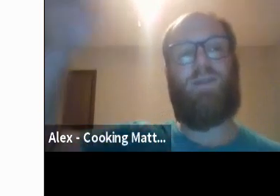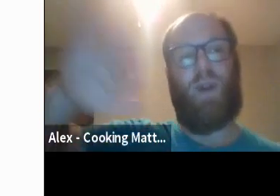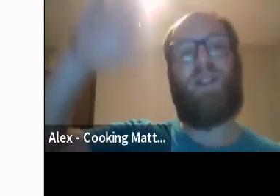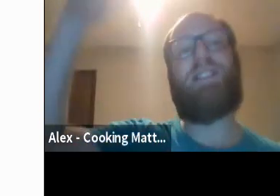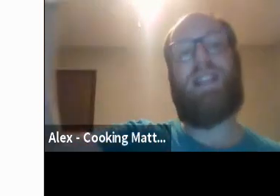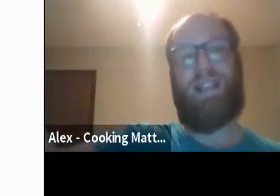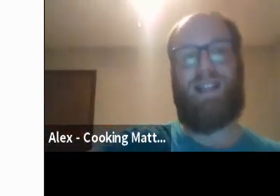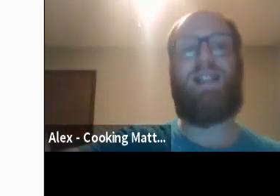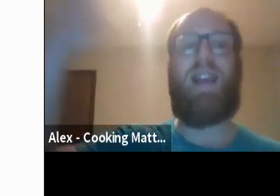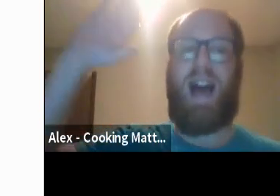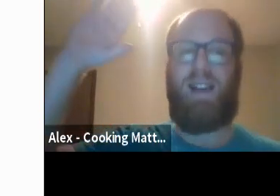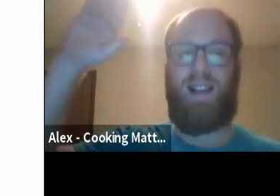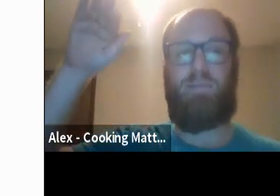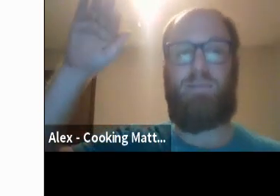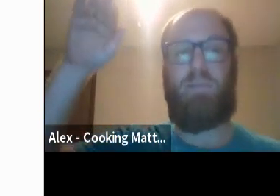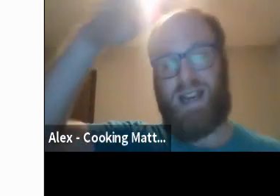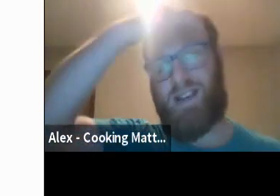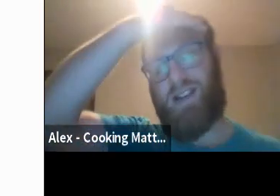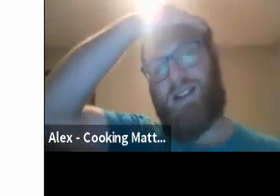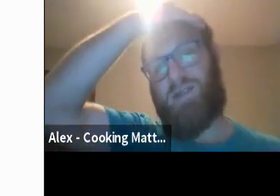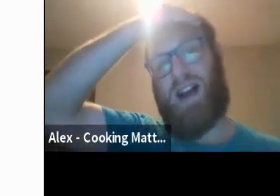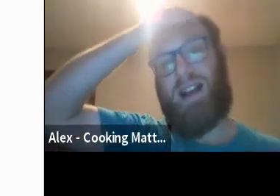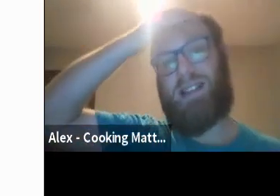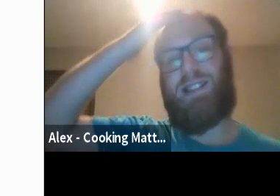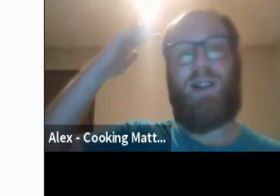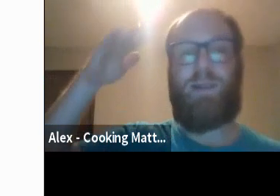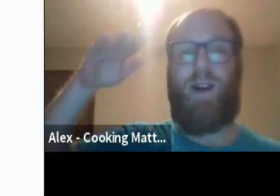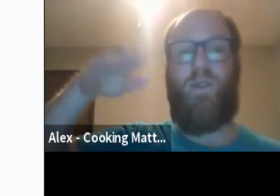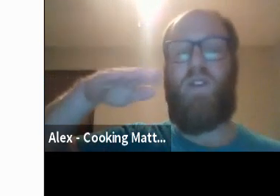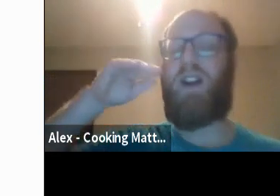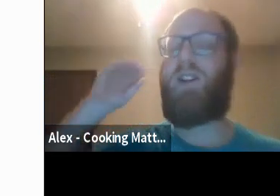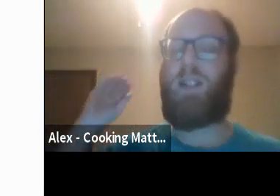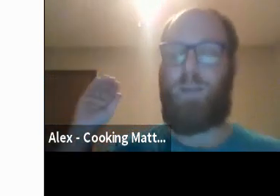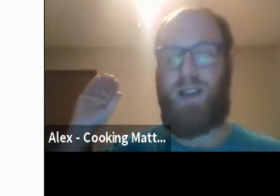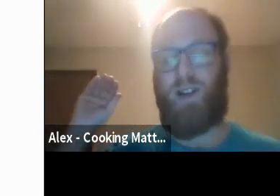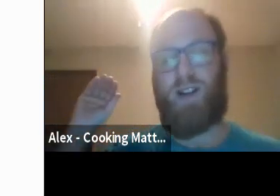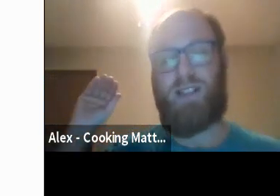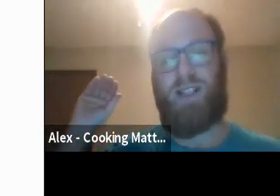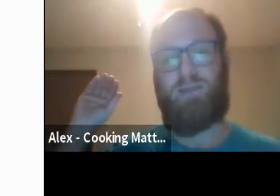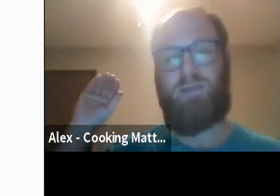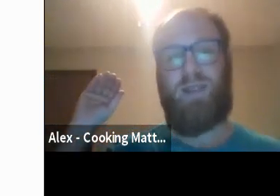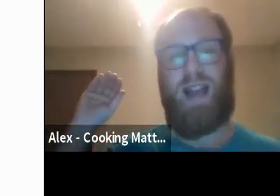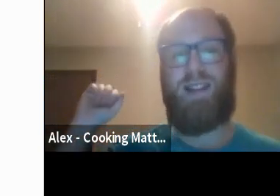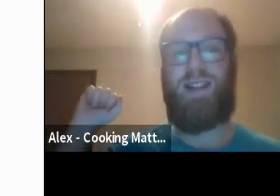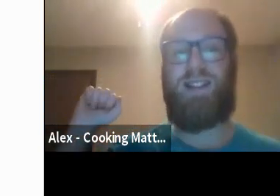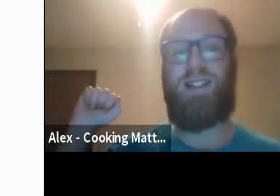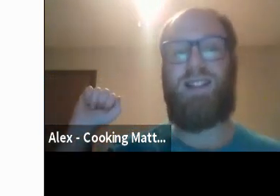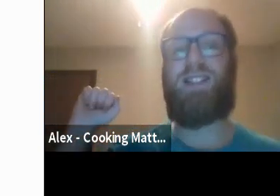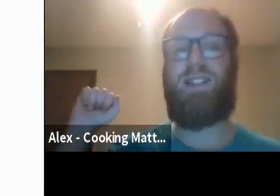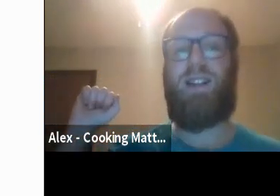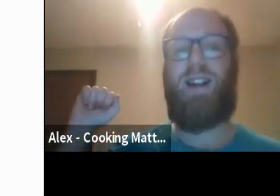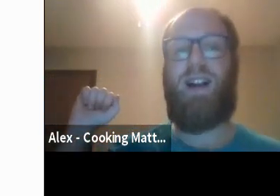then roll the chicken in that and bake it. It still comes out very crispy and crunchy